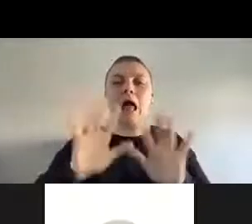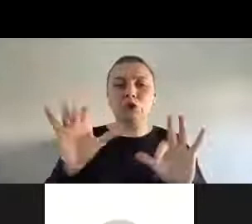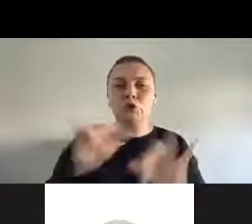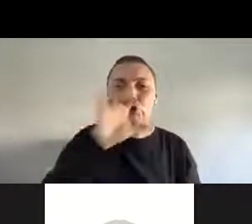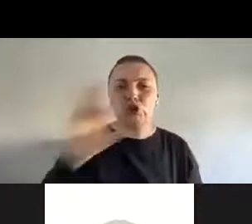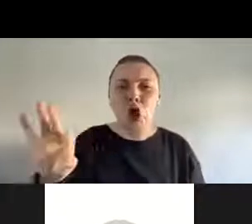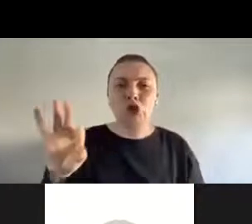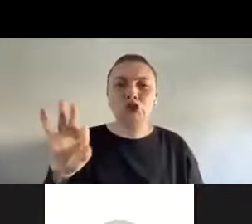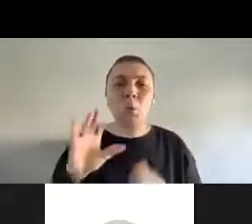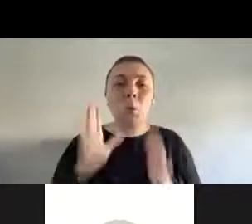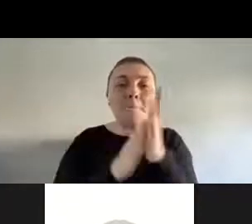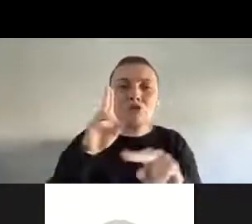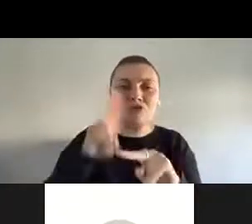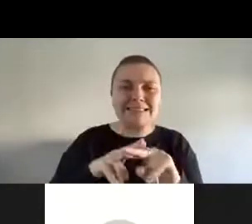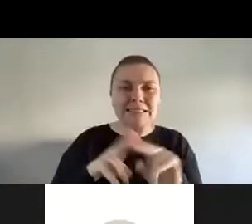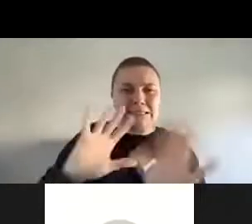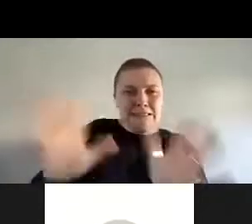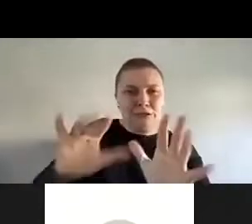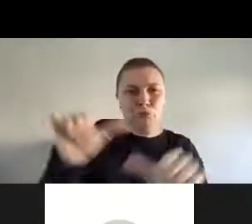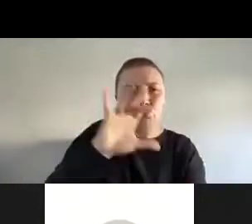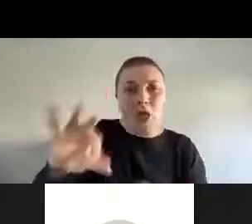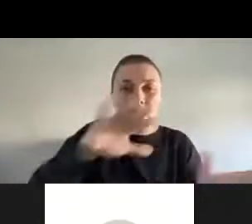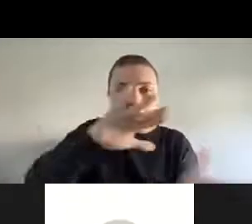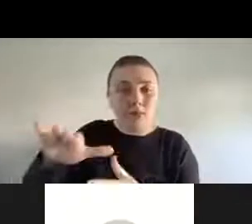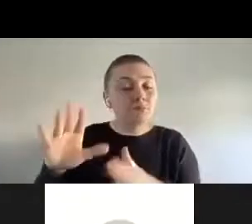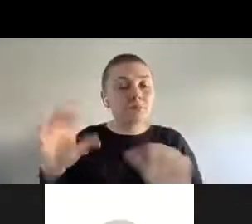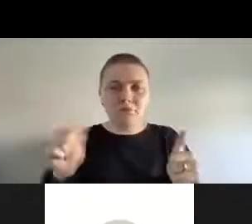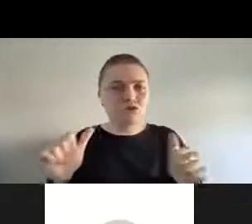their parenting abilities.